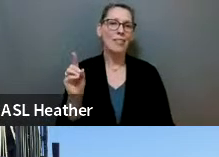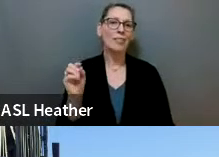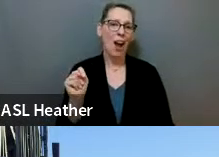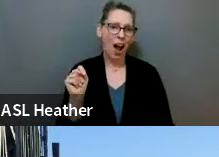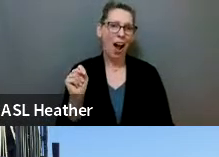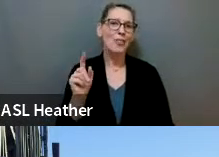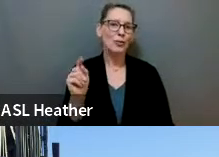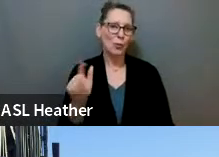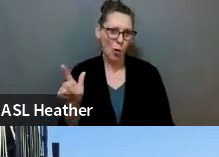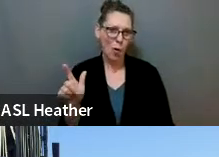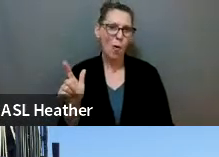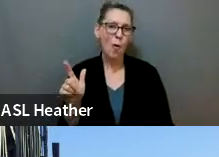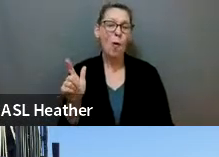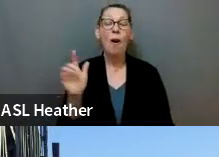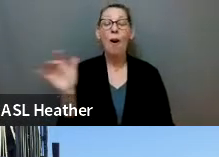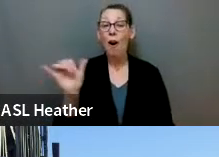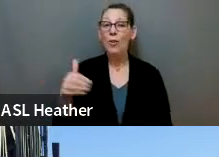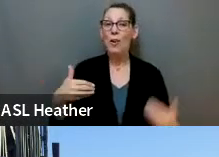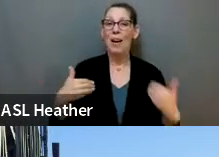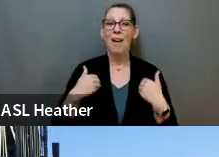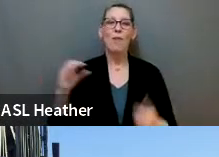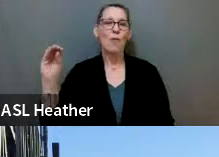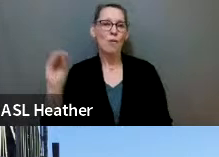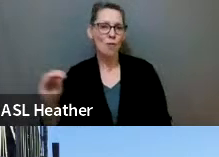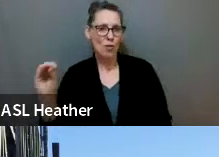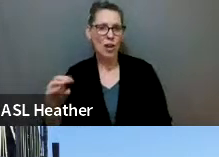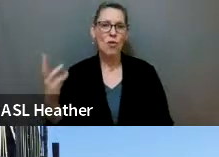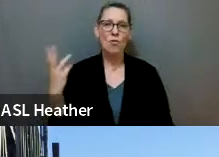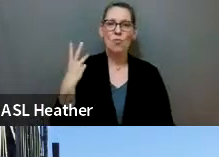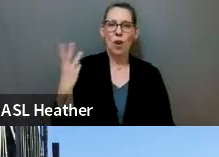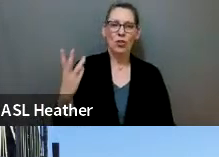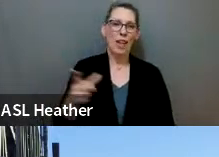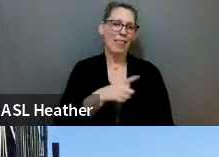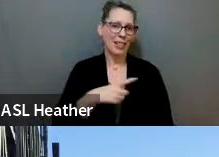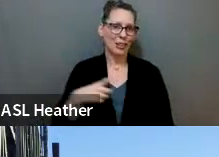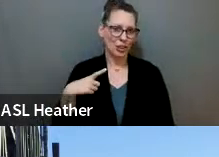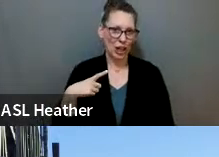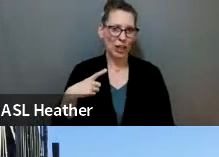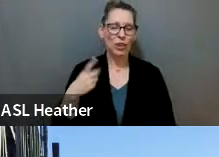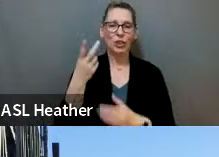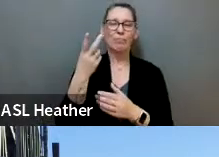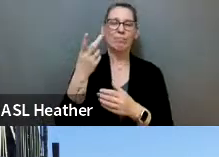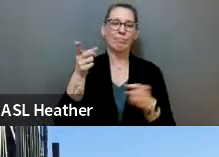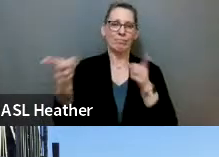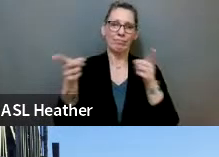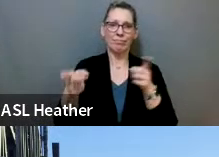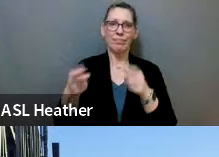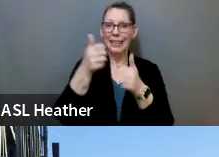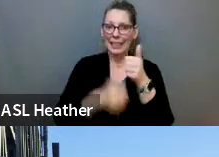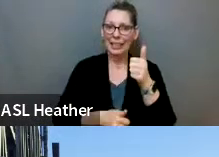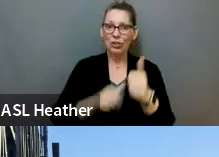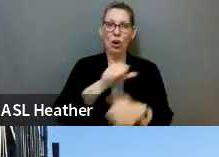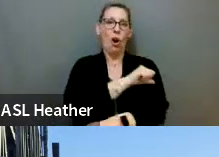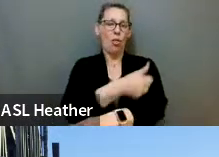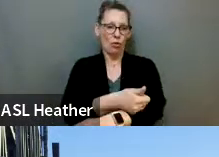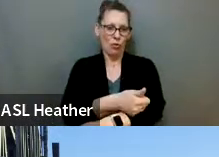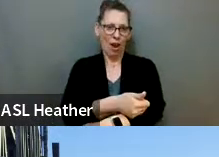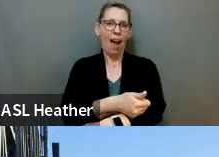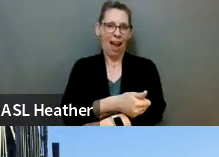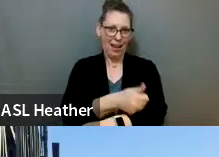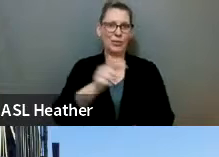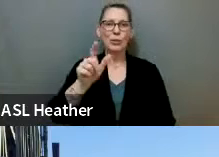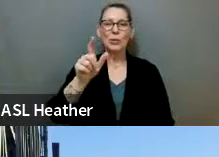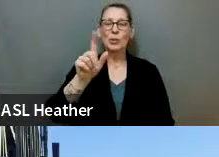And then in addition to that, we have the Oregon and Washington legislature, which each authorize tolling on facilities, and then